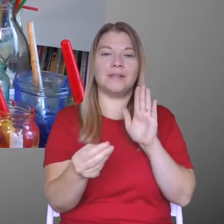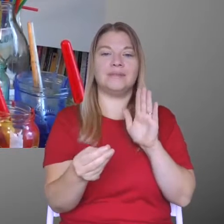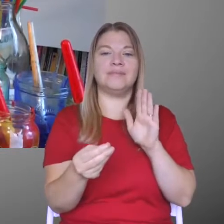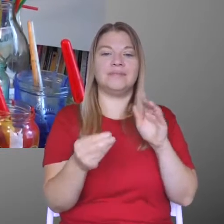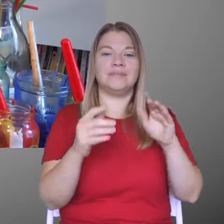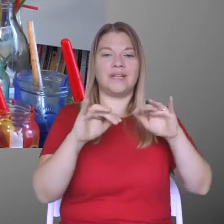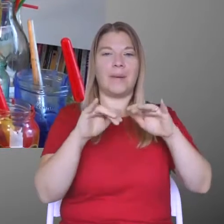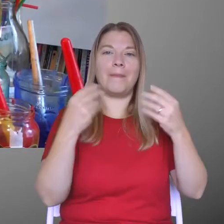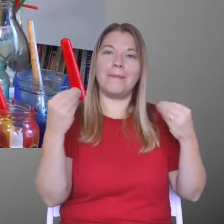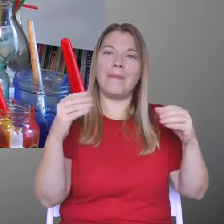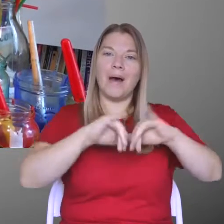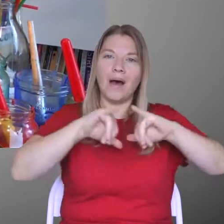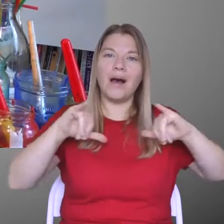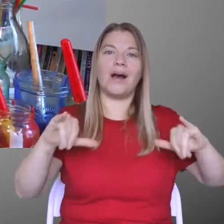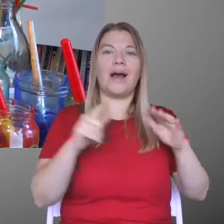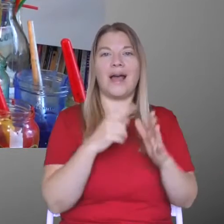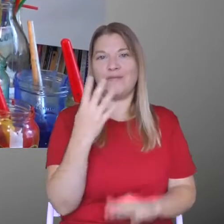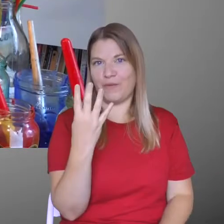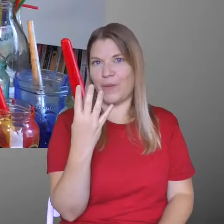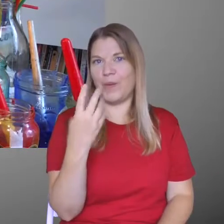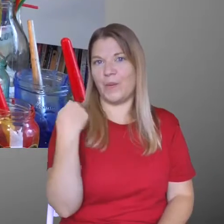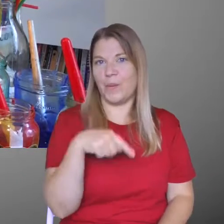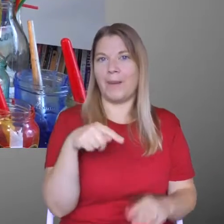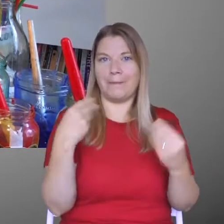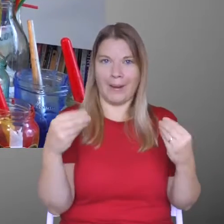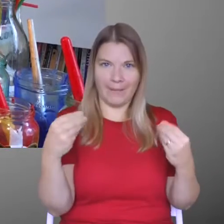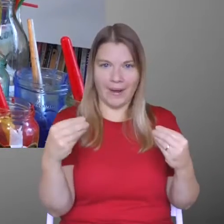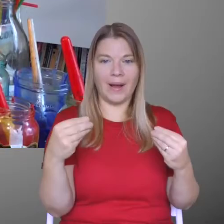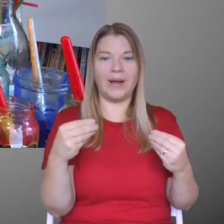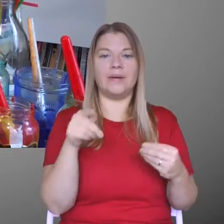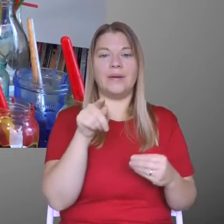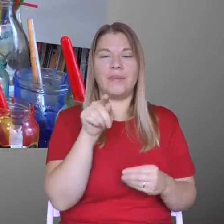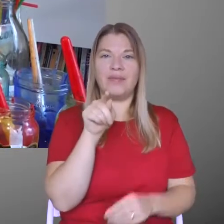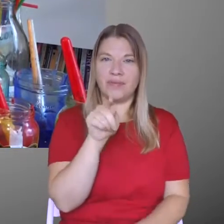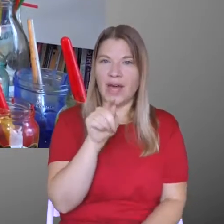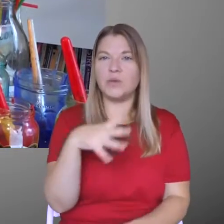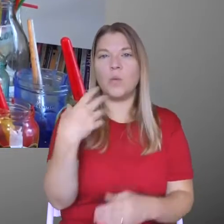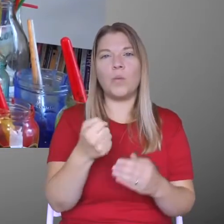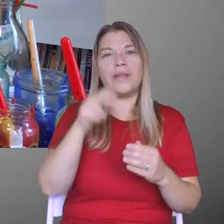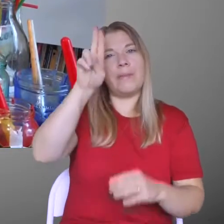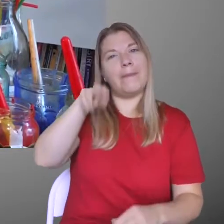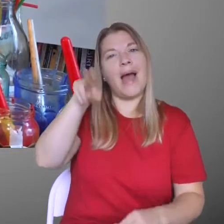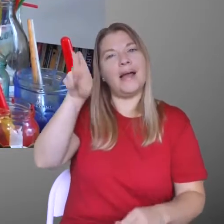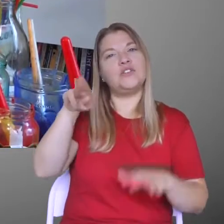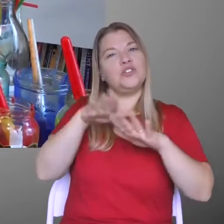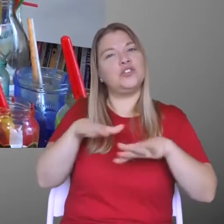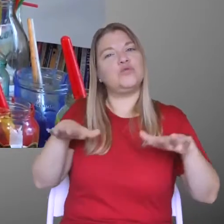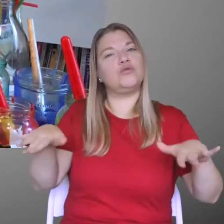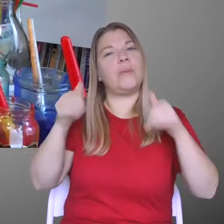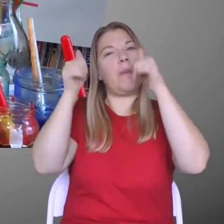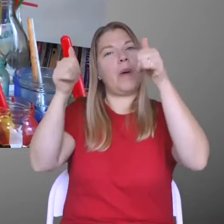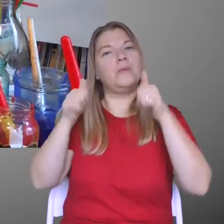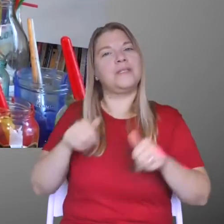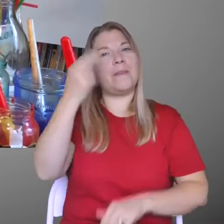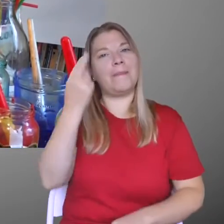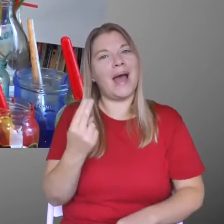of white paper this time, and this one has been done with very diluted poster paint, but you still get a wonderful colourful effect.